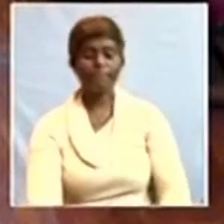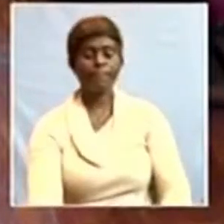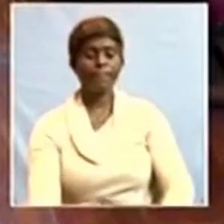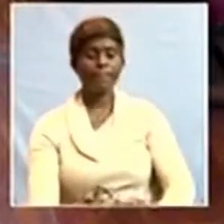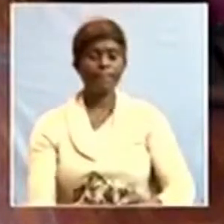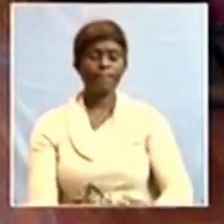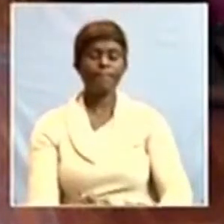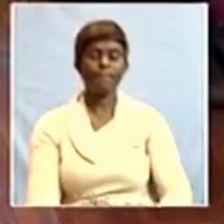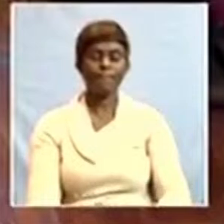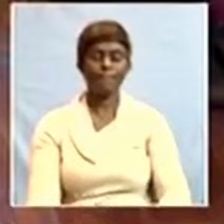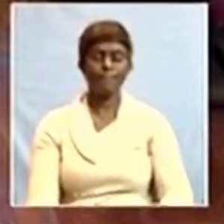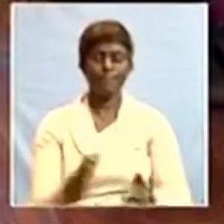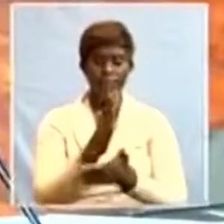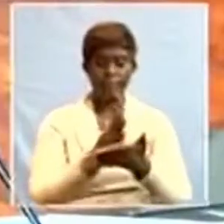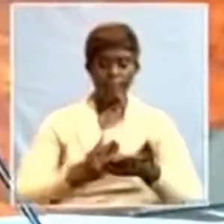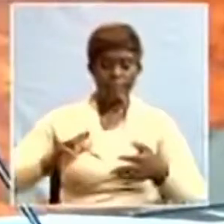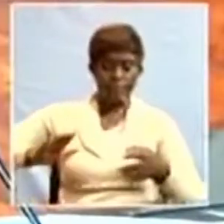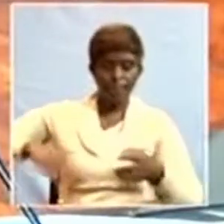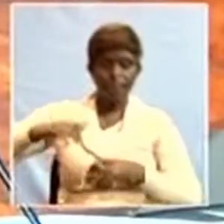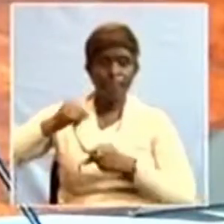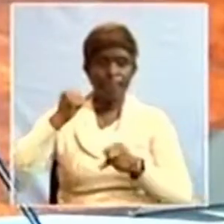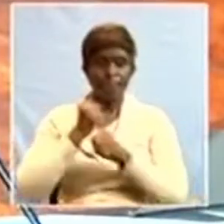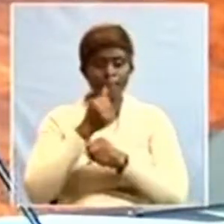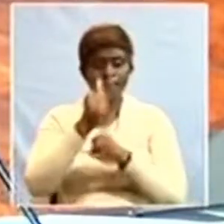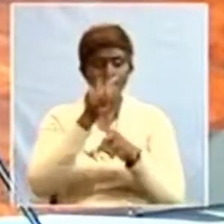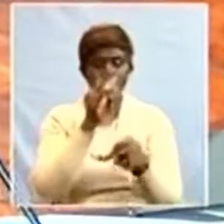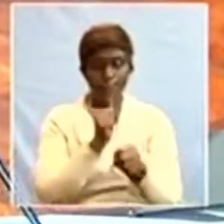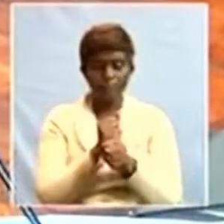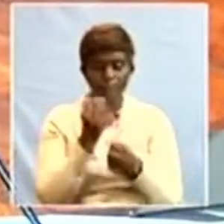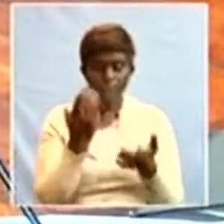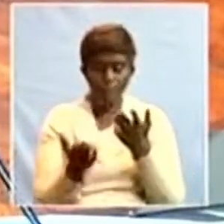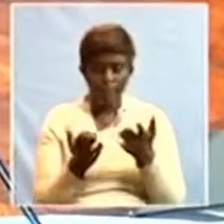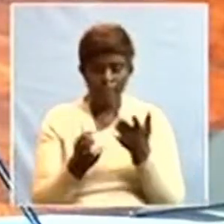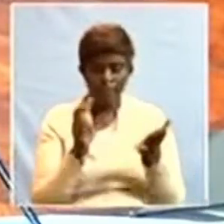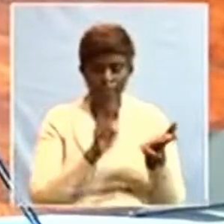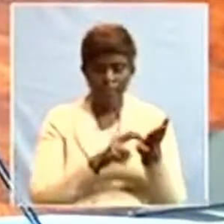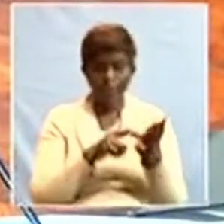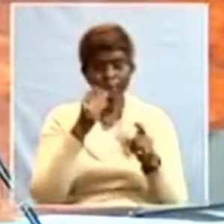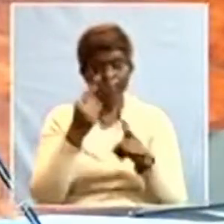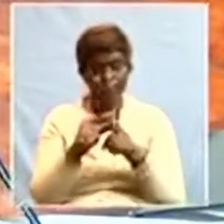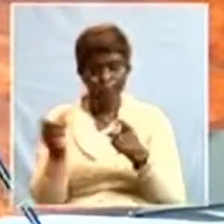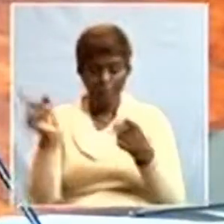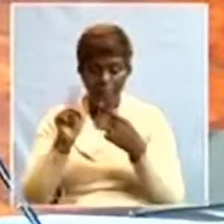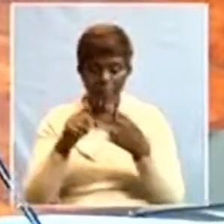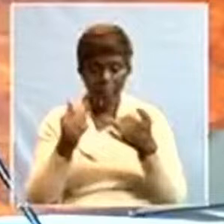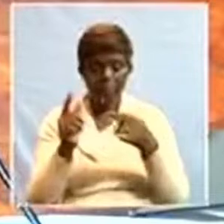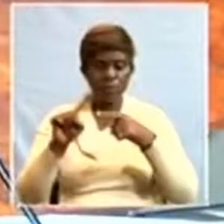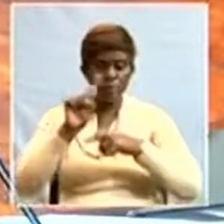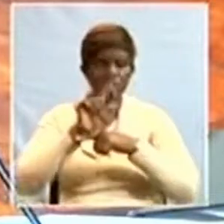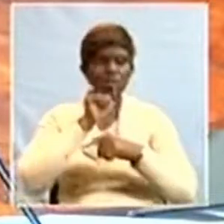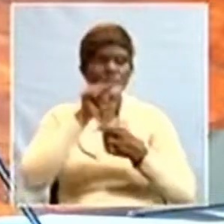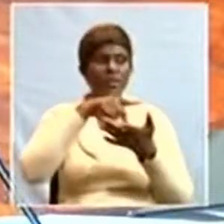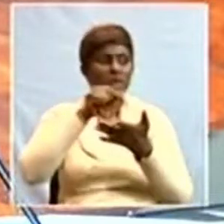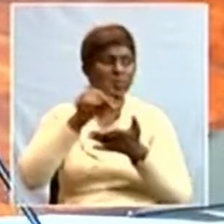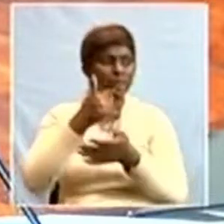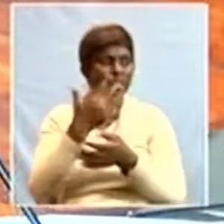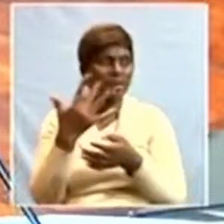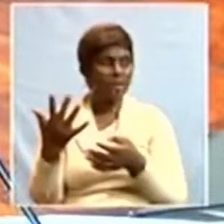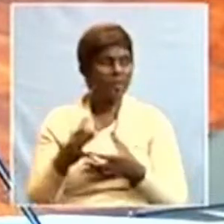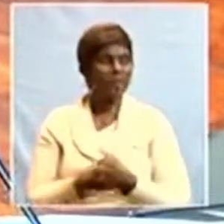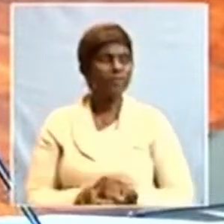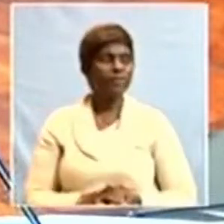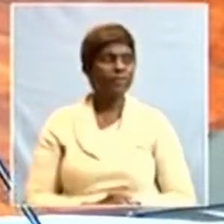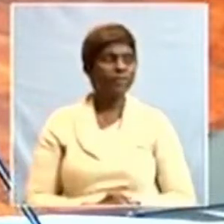Some as late as last year, they received maybe whether it was November, December, until today they are not paid anything.